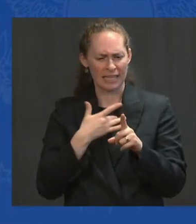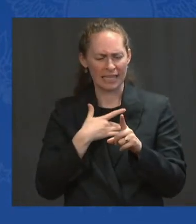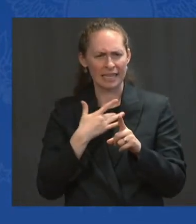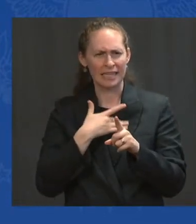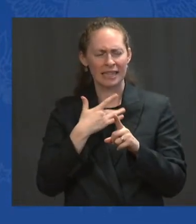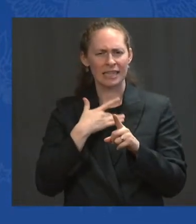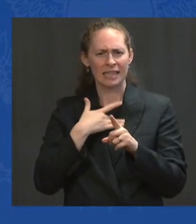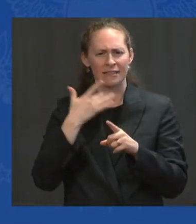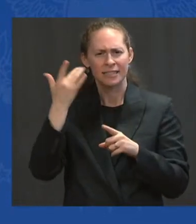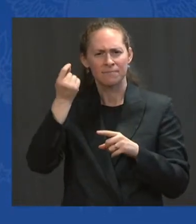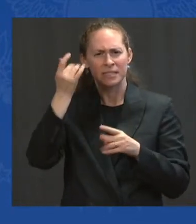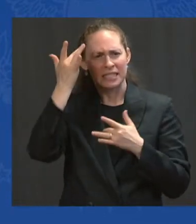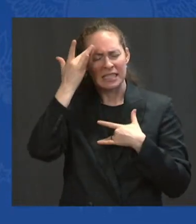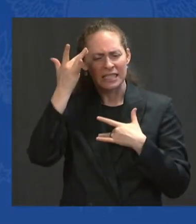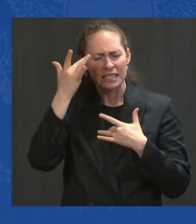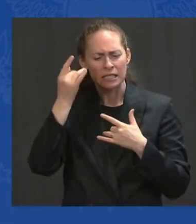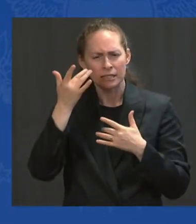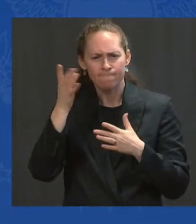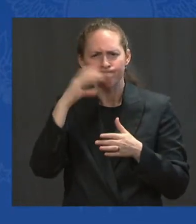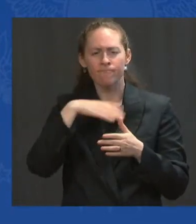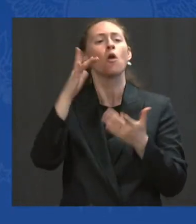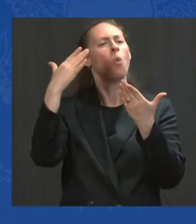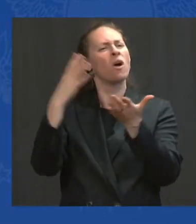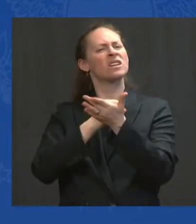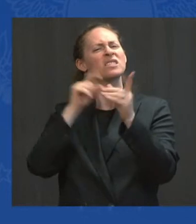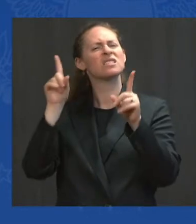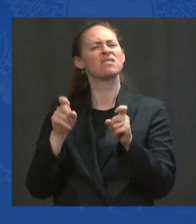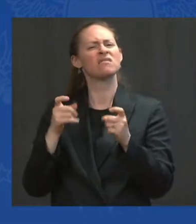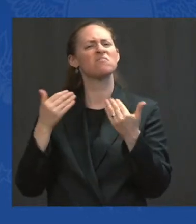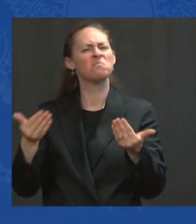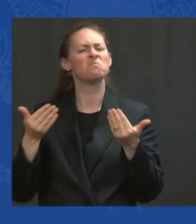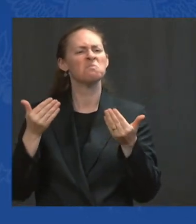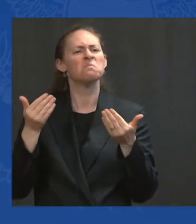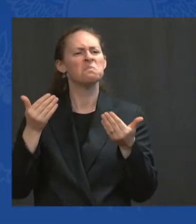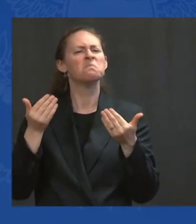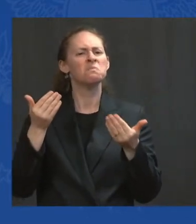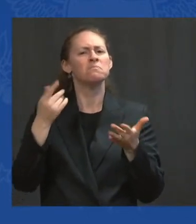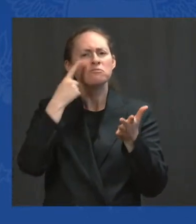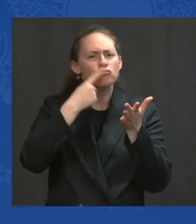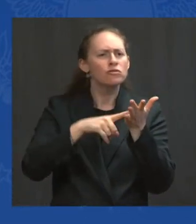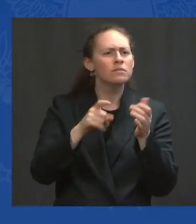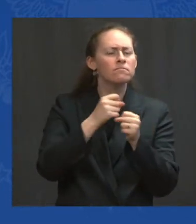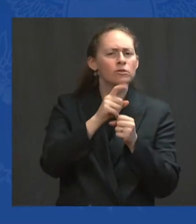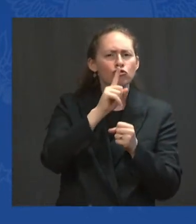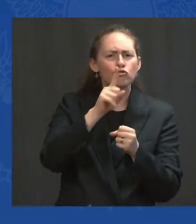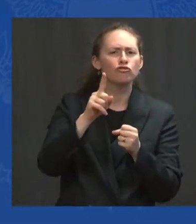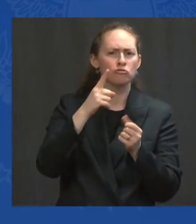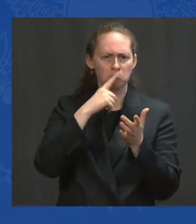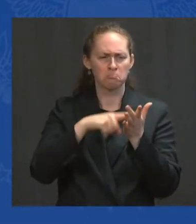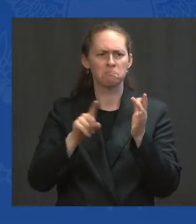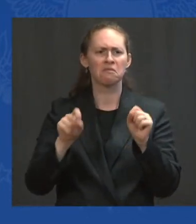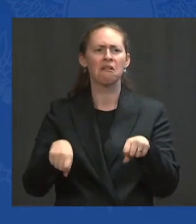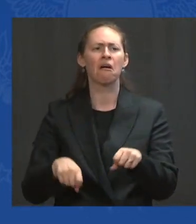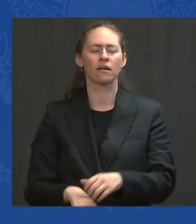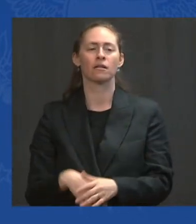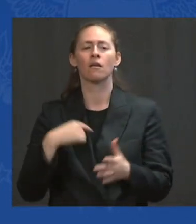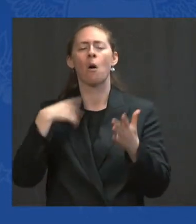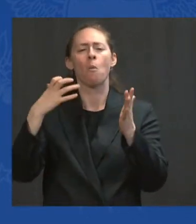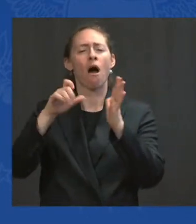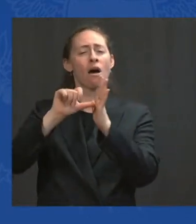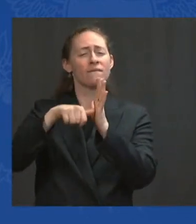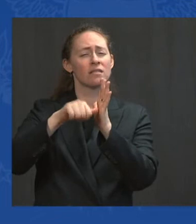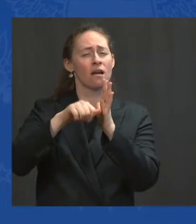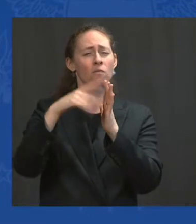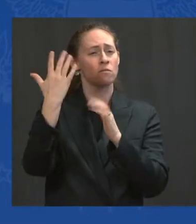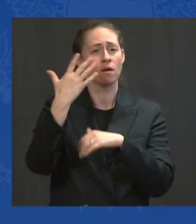absolutely get a test. We don't see any reason currently to test for those who are asymptomatic. But what I do want to emphasize is those symptoms that